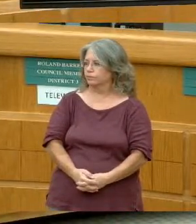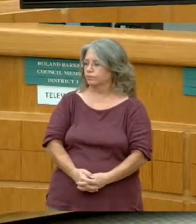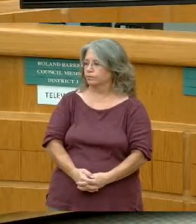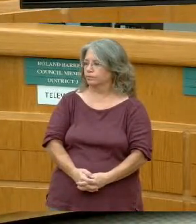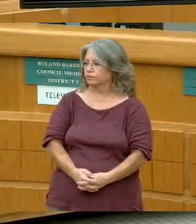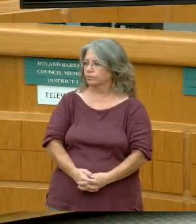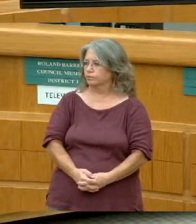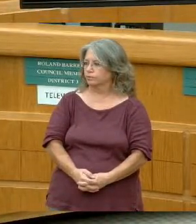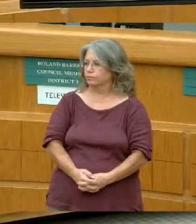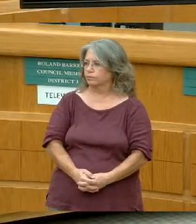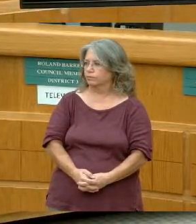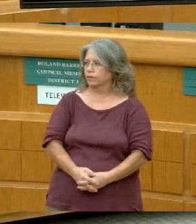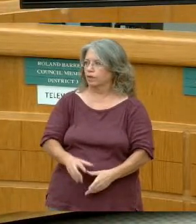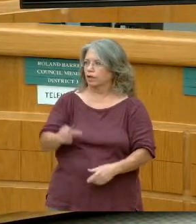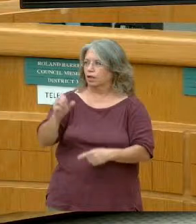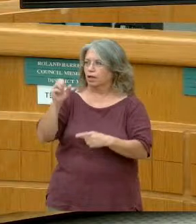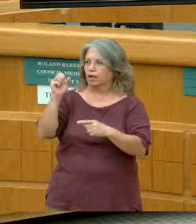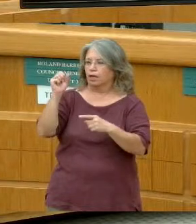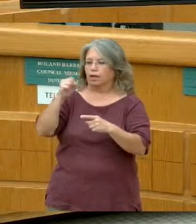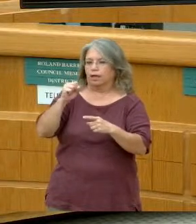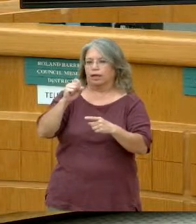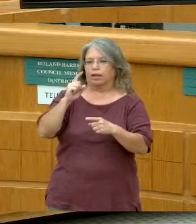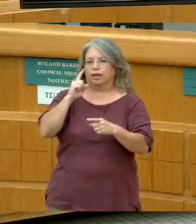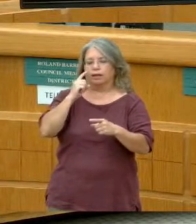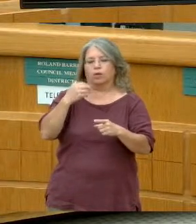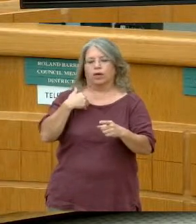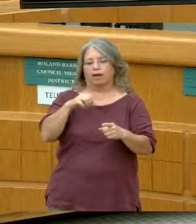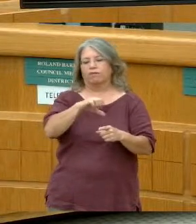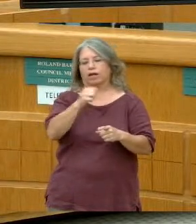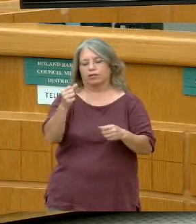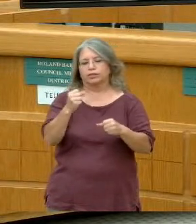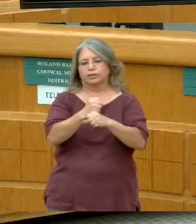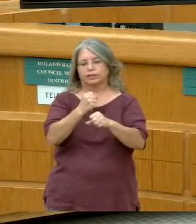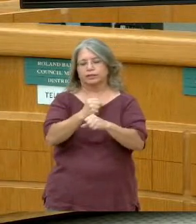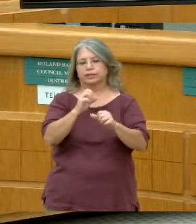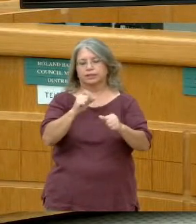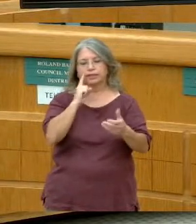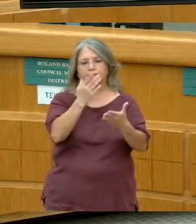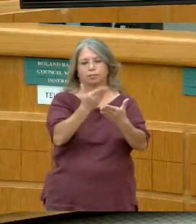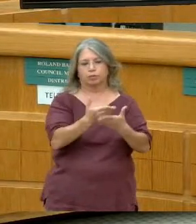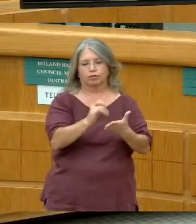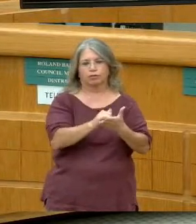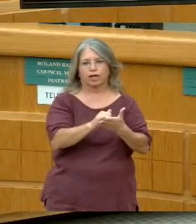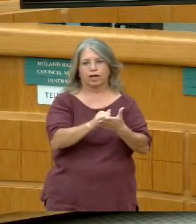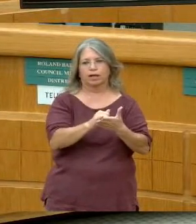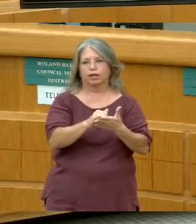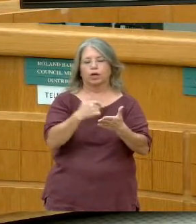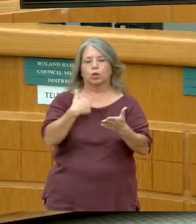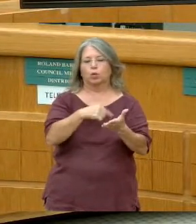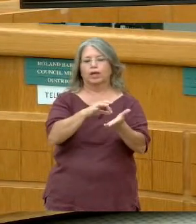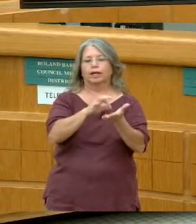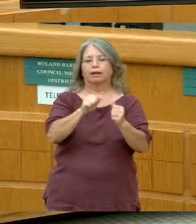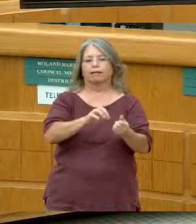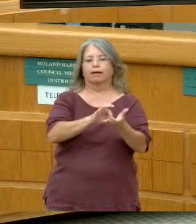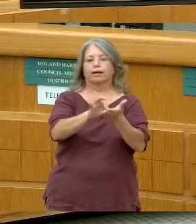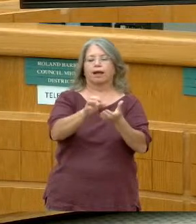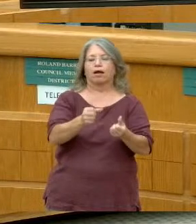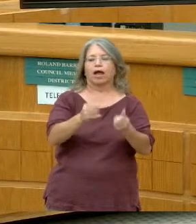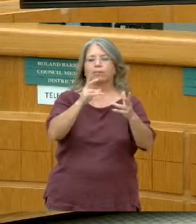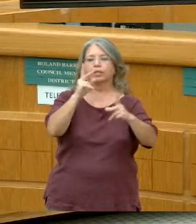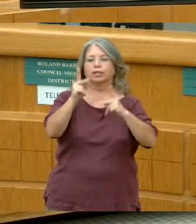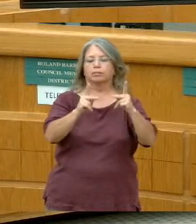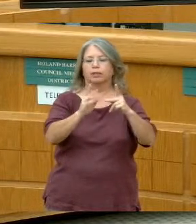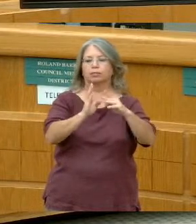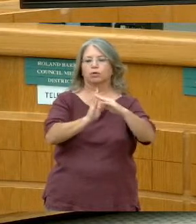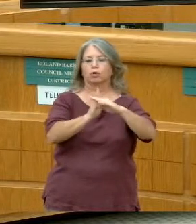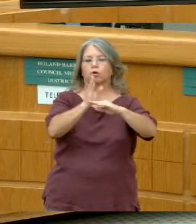Yeah, I think that's confirmed also by other statistics to include the number of persons going over the causeway, the JFK Causeway onto Padre